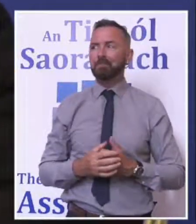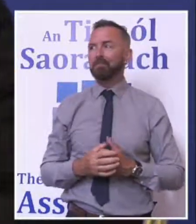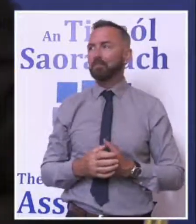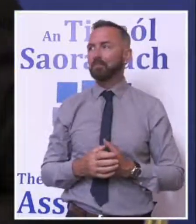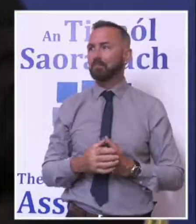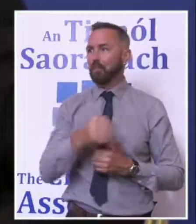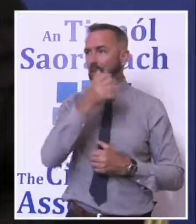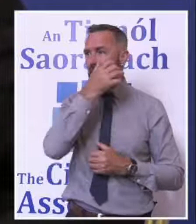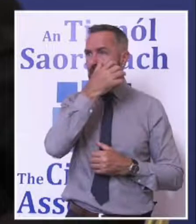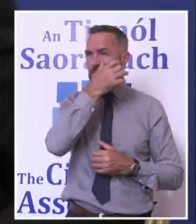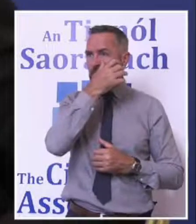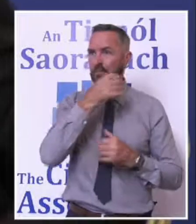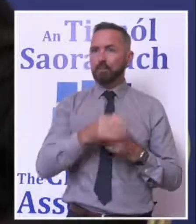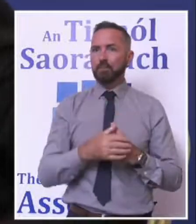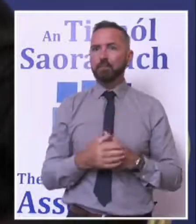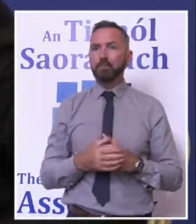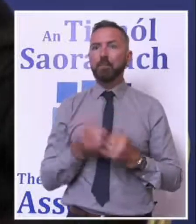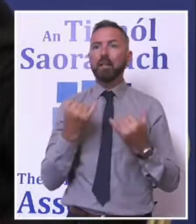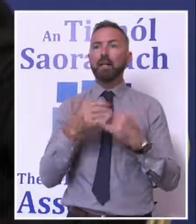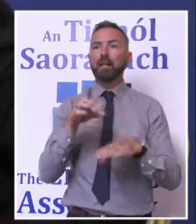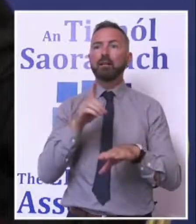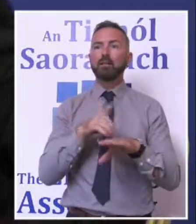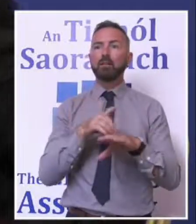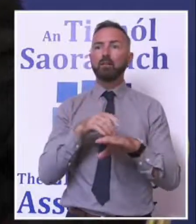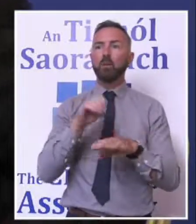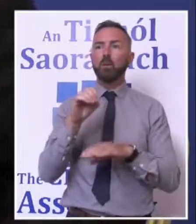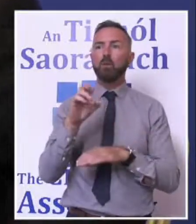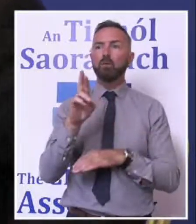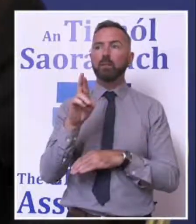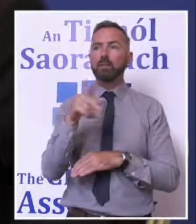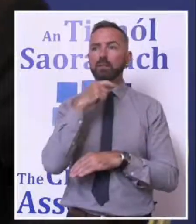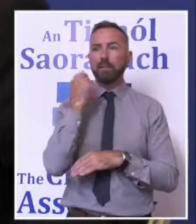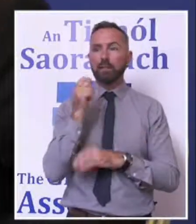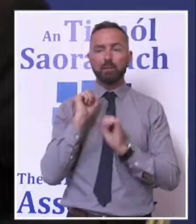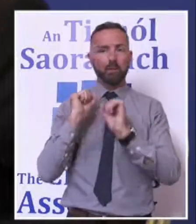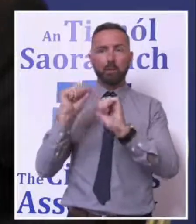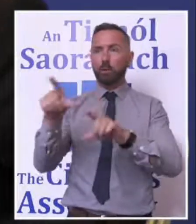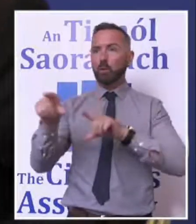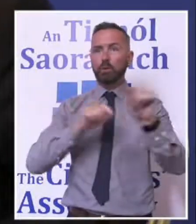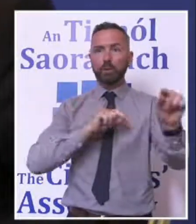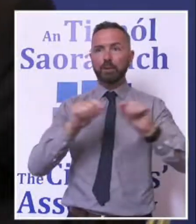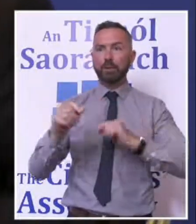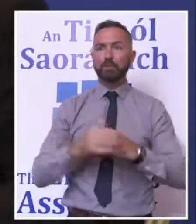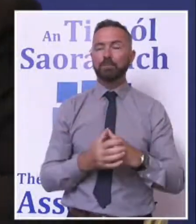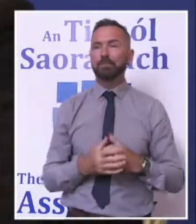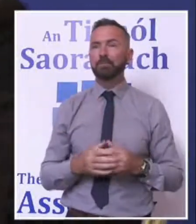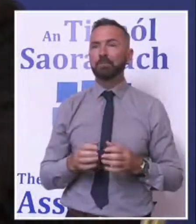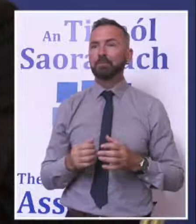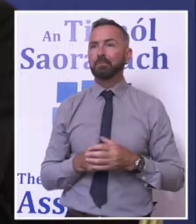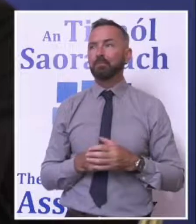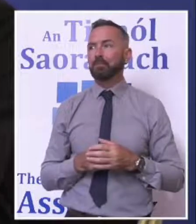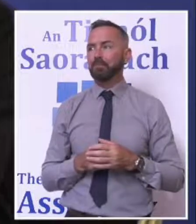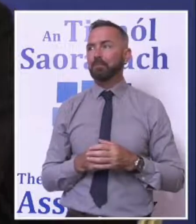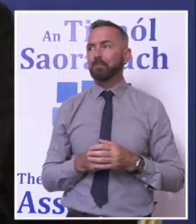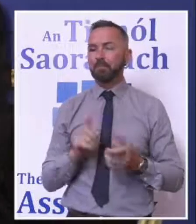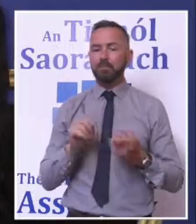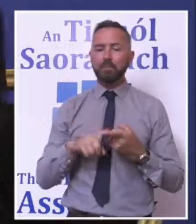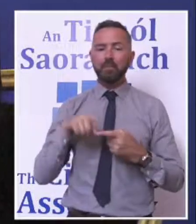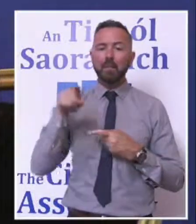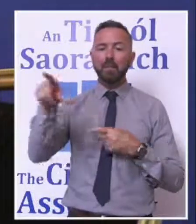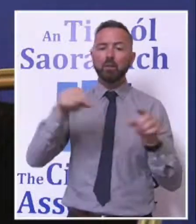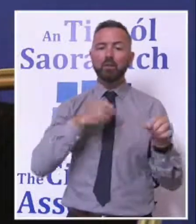Dr. O'Riordan said, and I quote, fundamentally it is your choice, and absolutely it's your choice. And it's your choice to pick and mix.